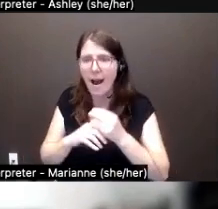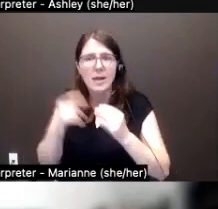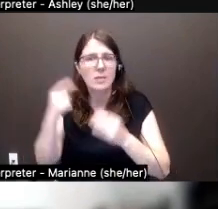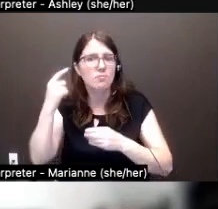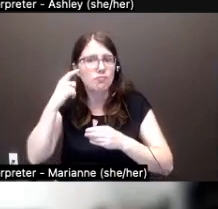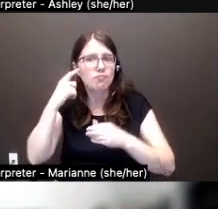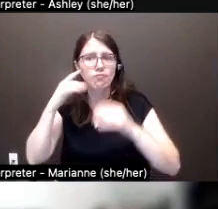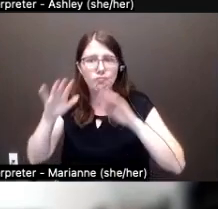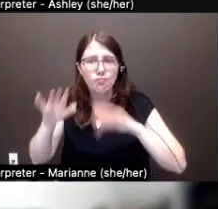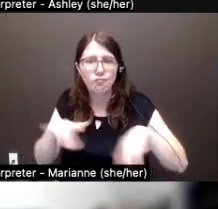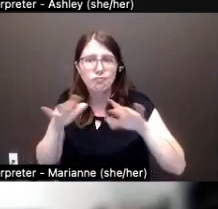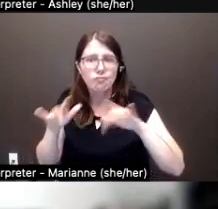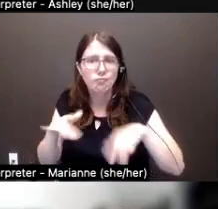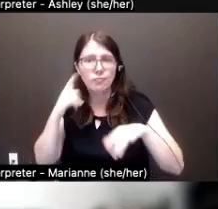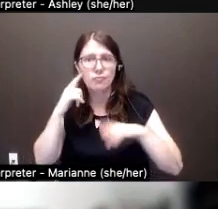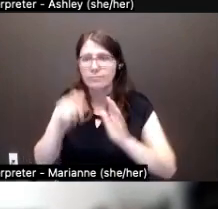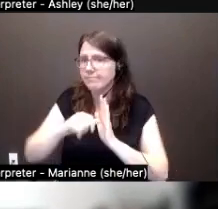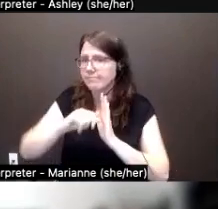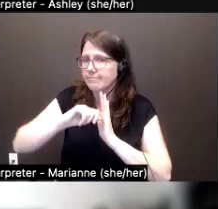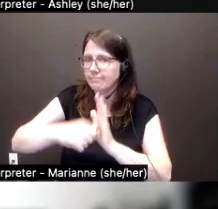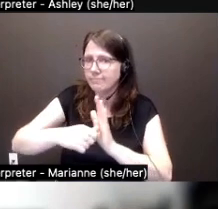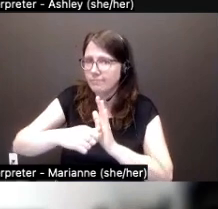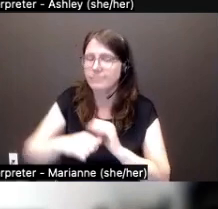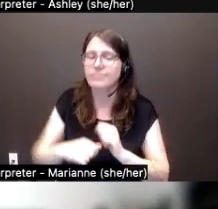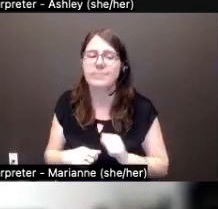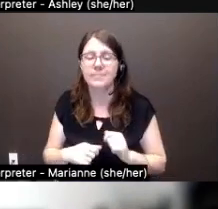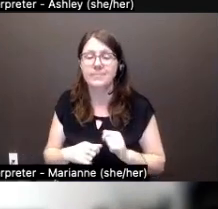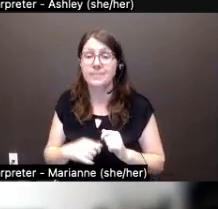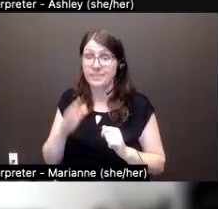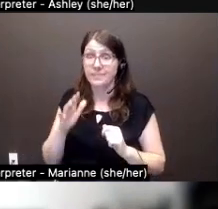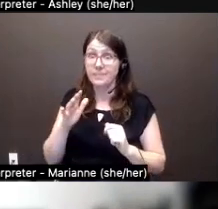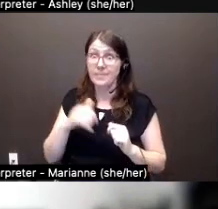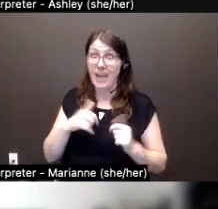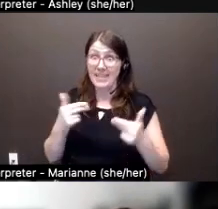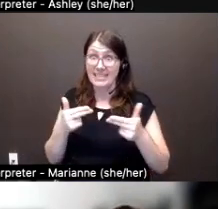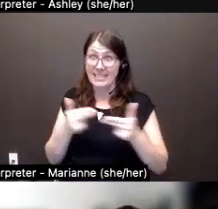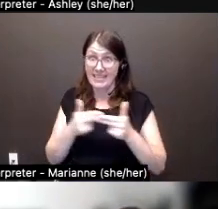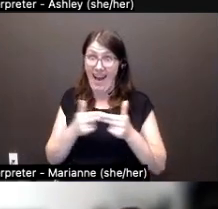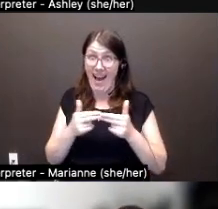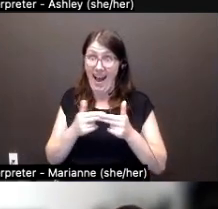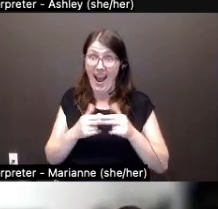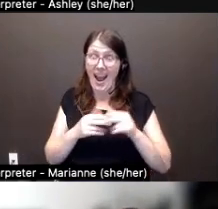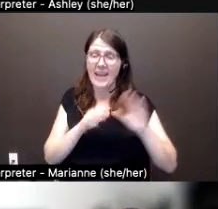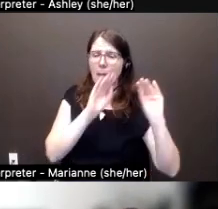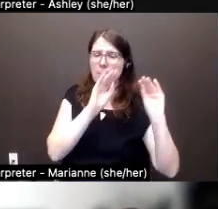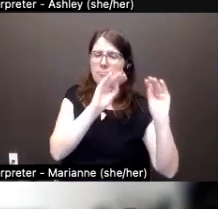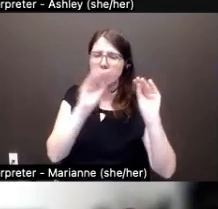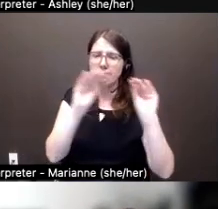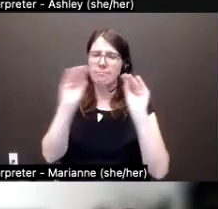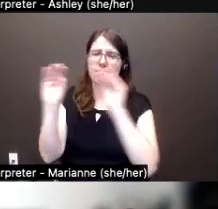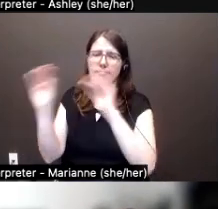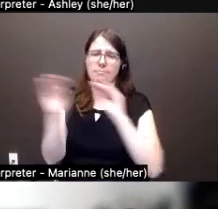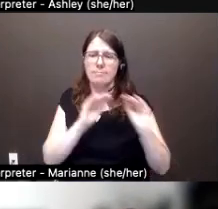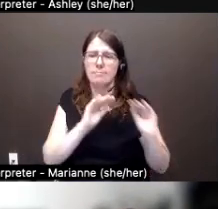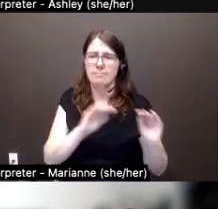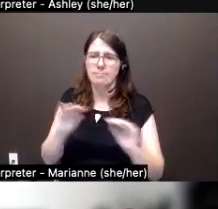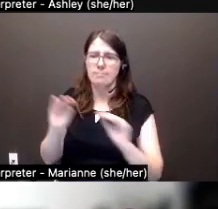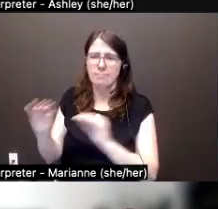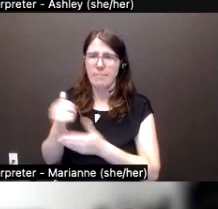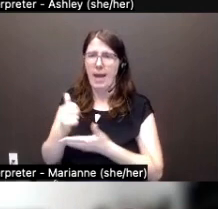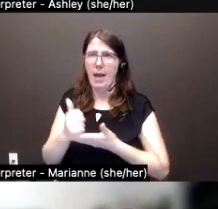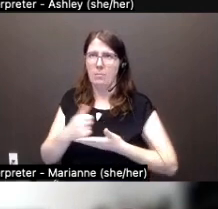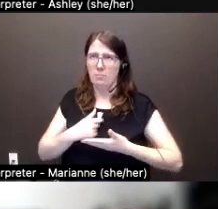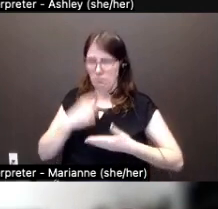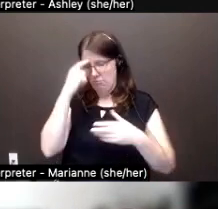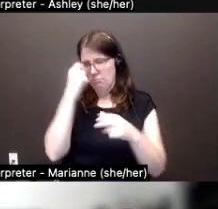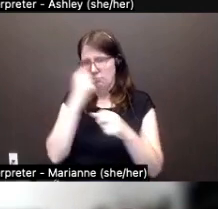creating the slide presentation gave me the flow for the video and also allowed me